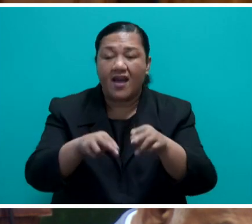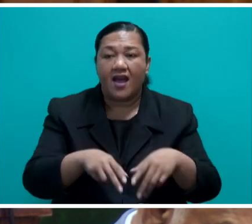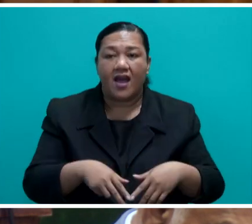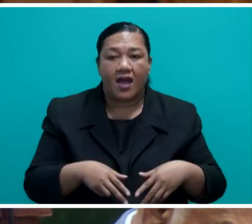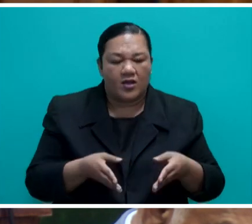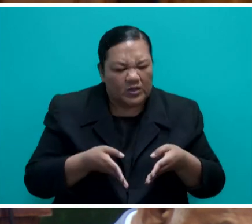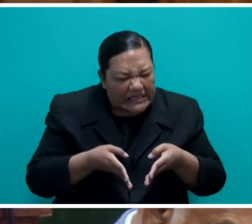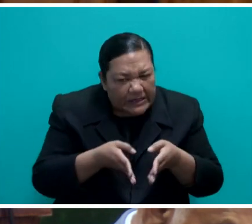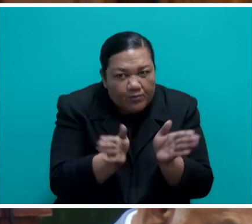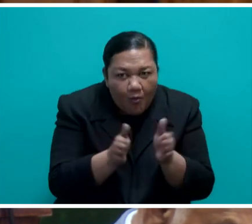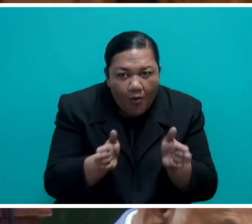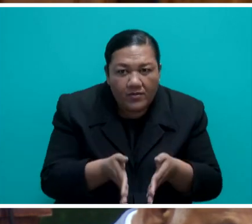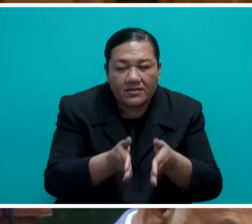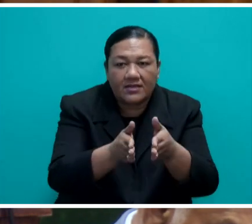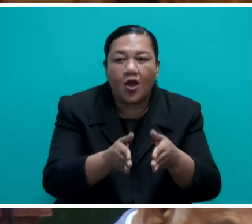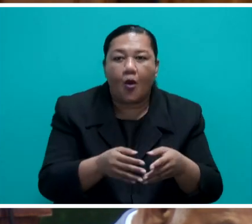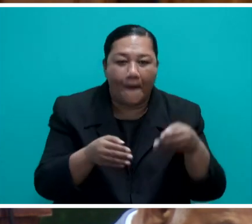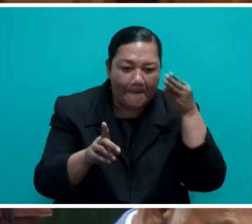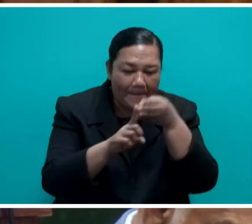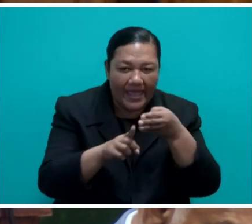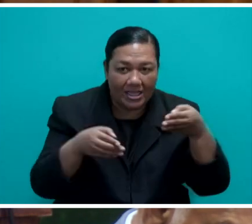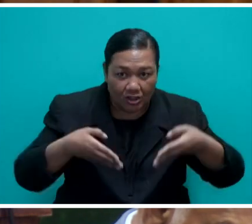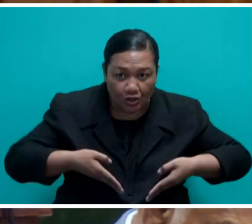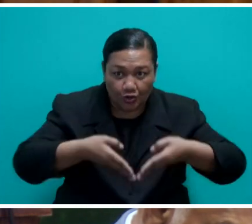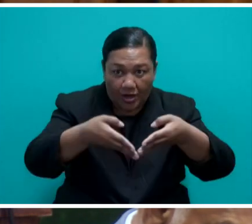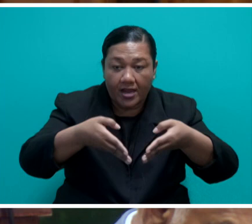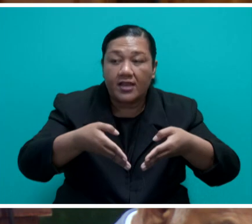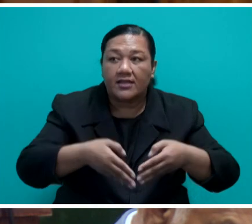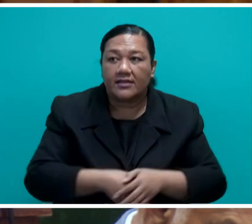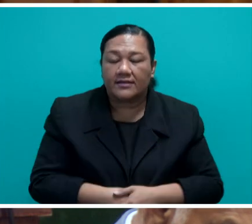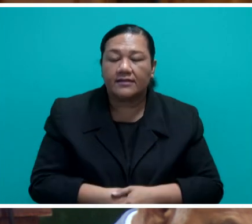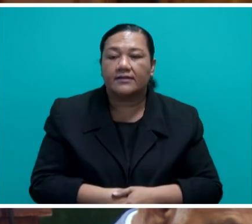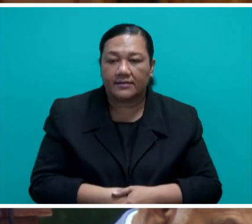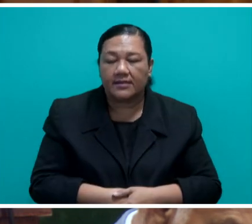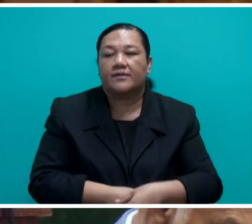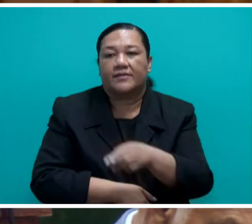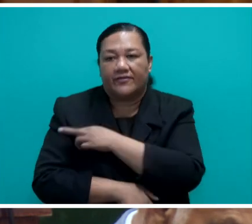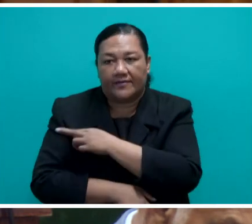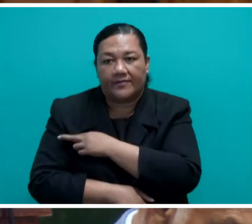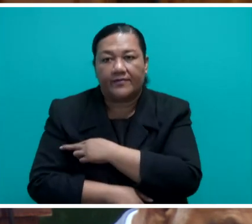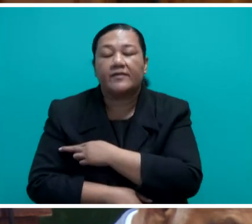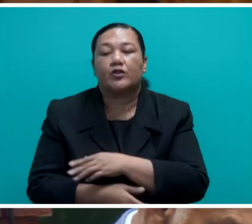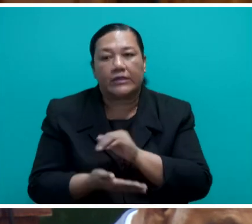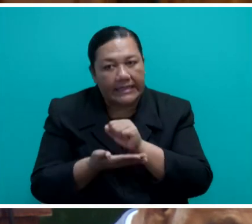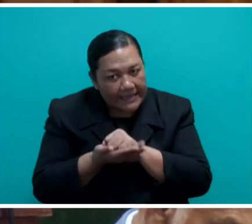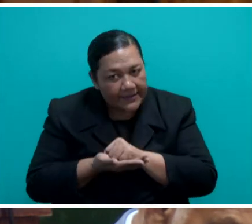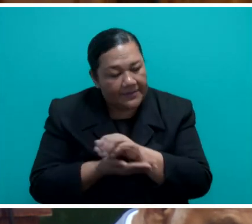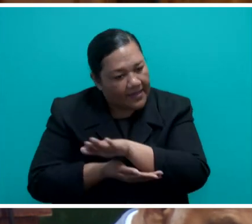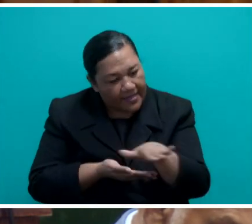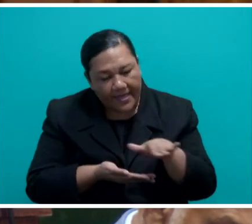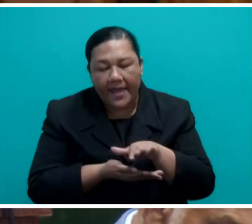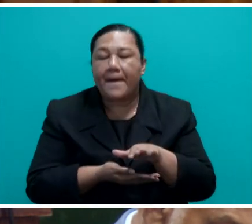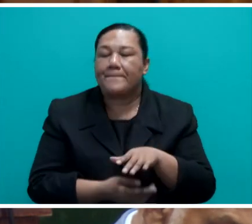streams, creeks, or main drains, let's act responsibly to keep them clean.